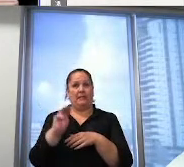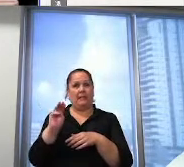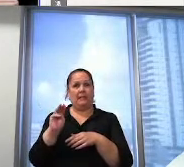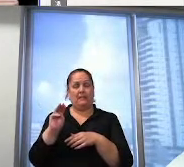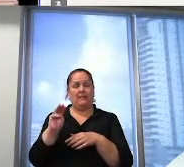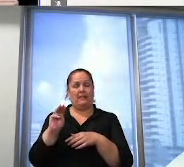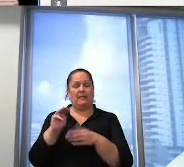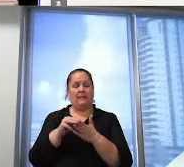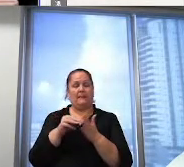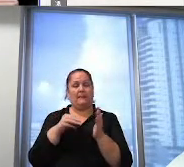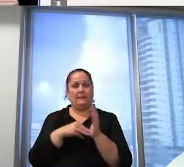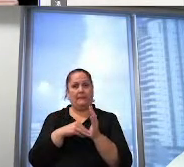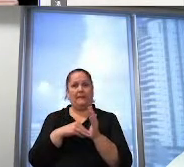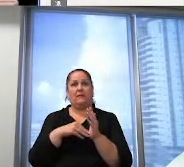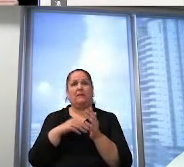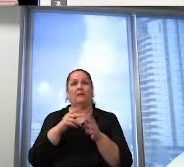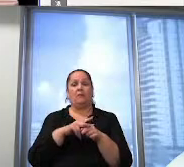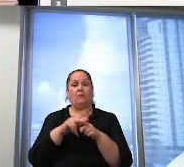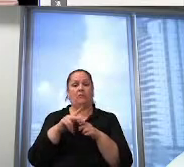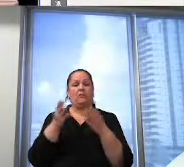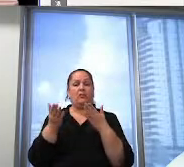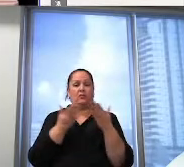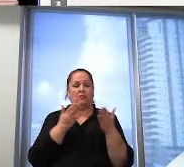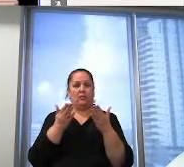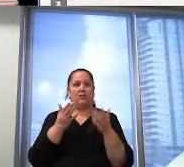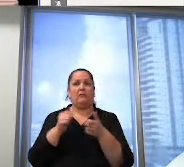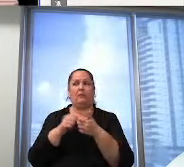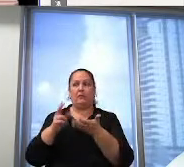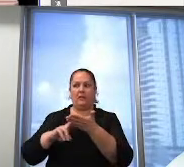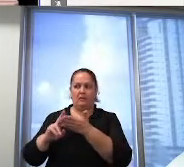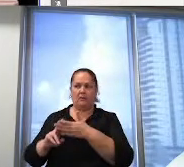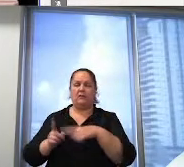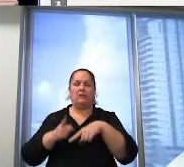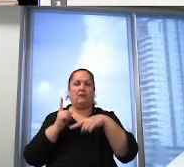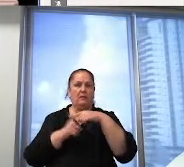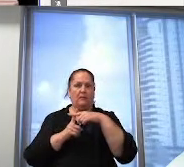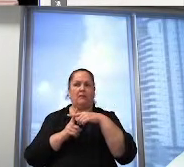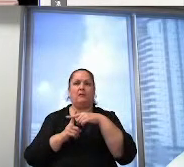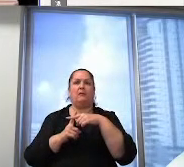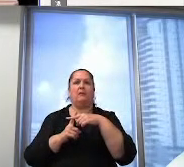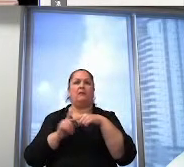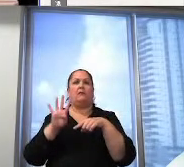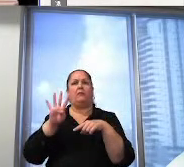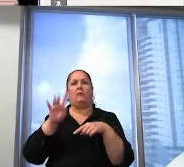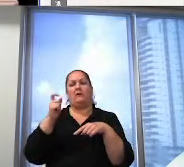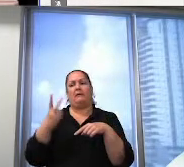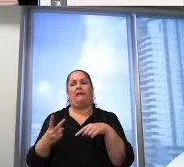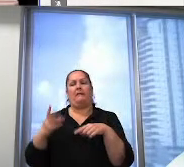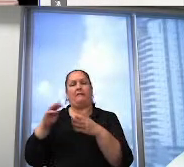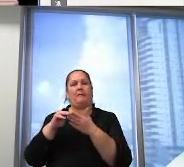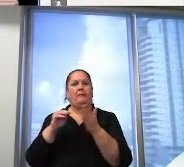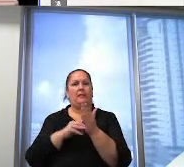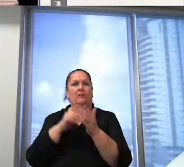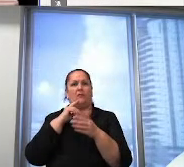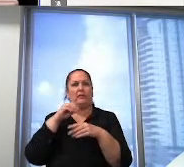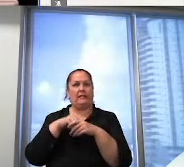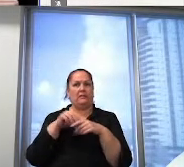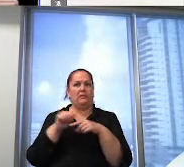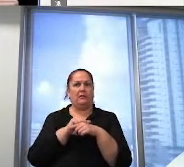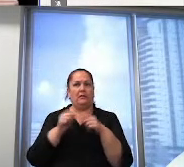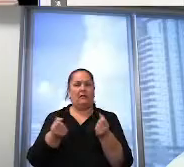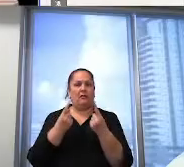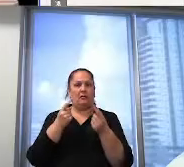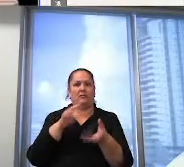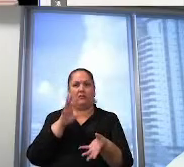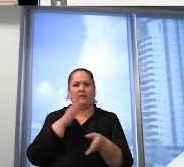125 million of professional services. So that's for the contractors, plus about another $4.5 million for